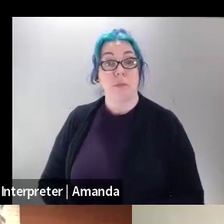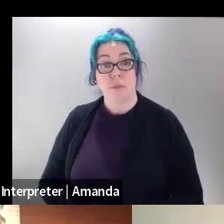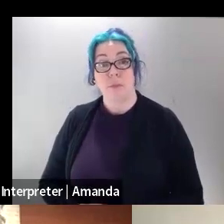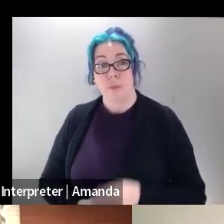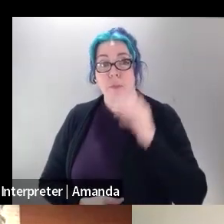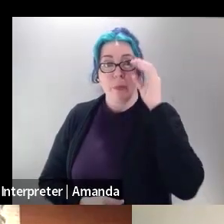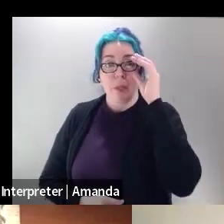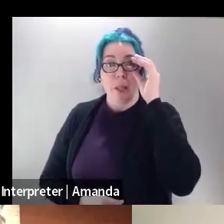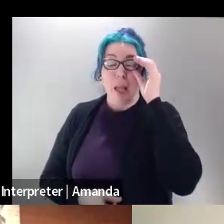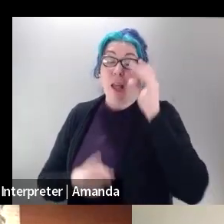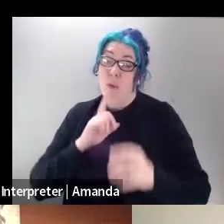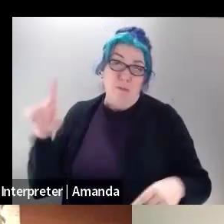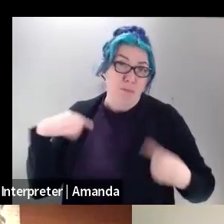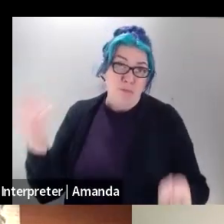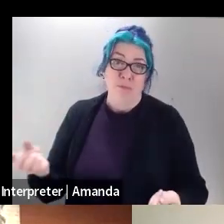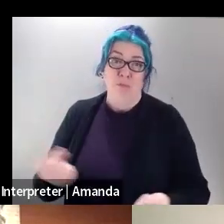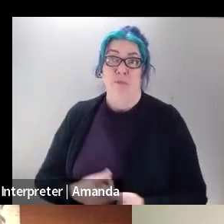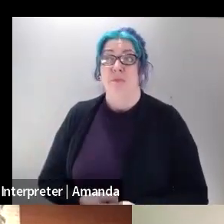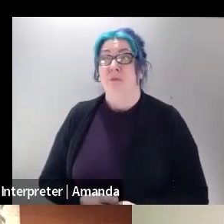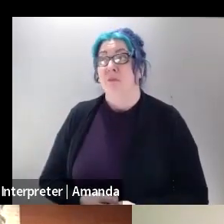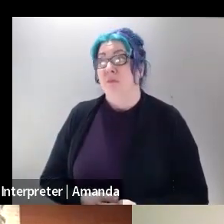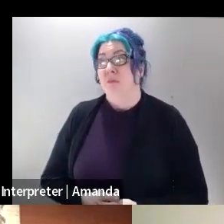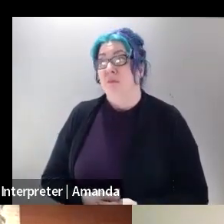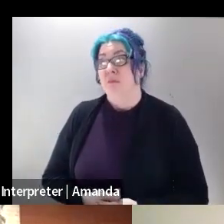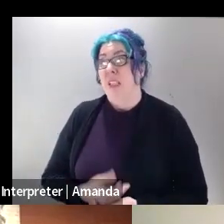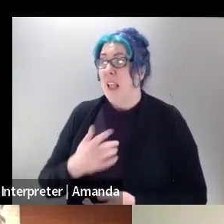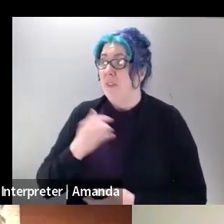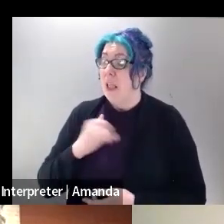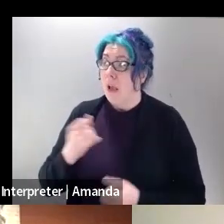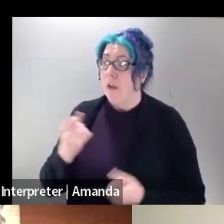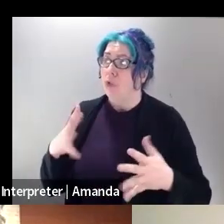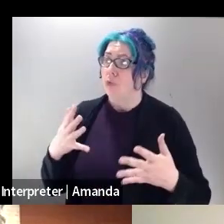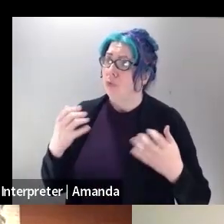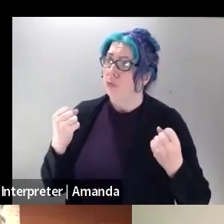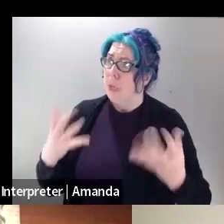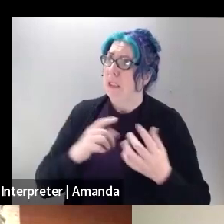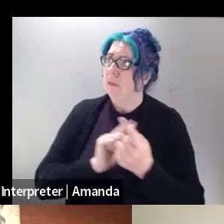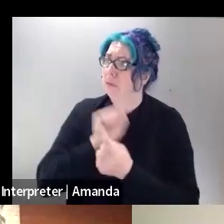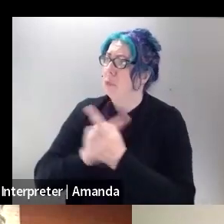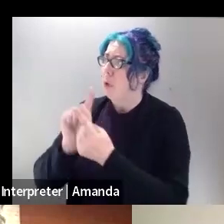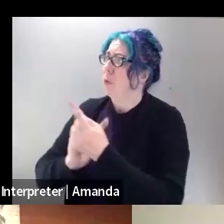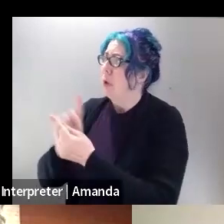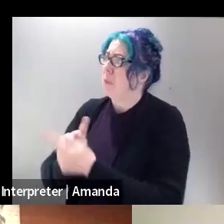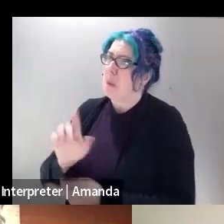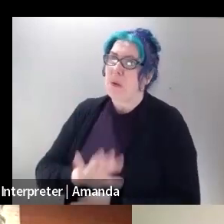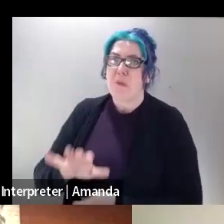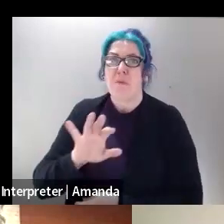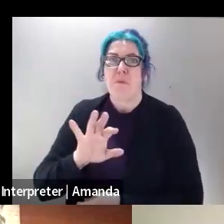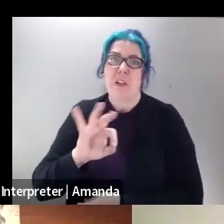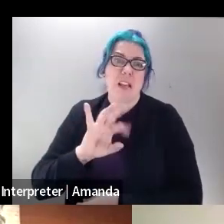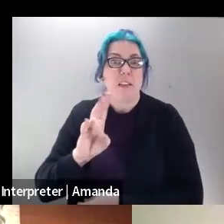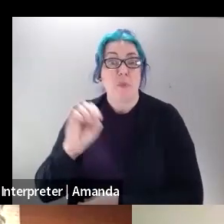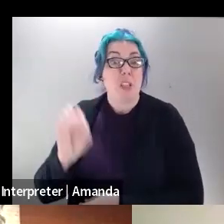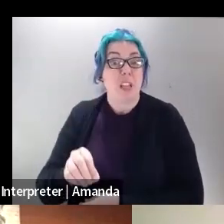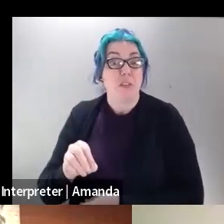I think 97% of those one-on-ones have been really successful. There's only like a couple where we had that